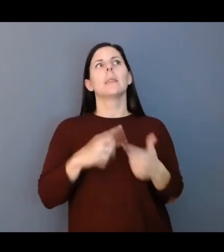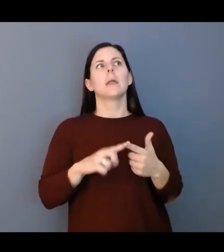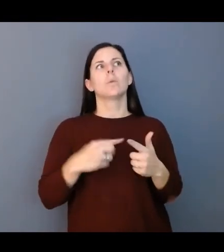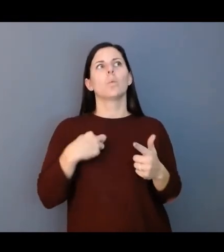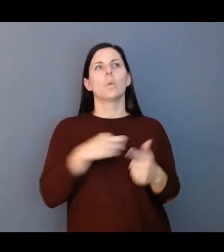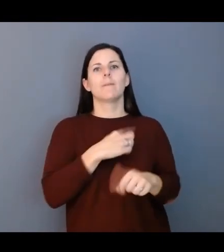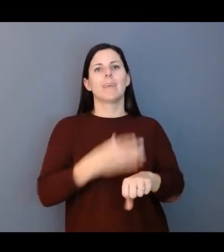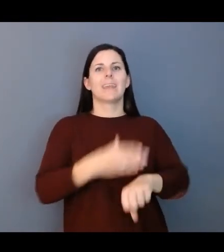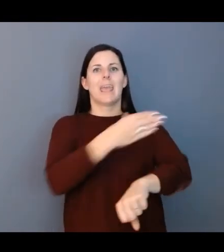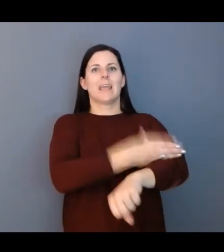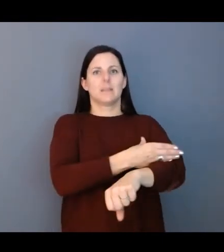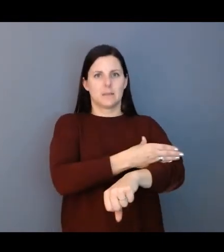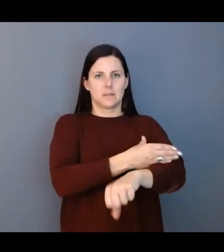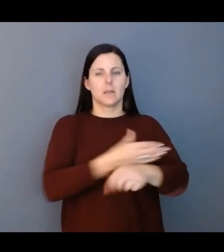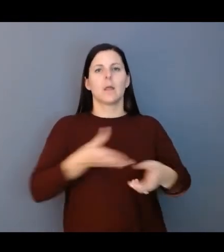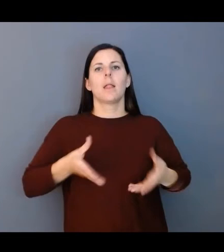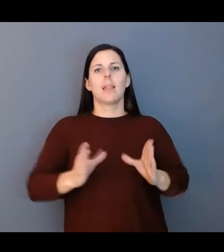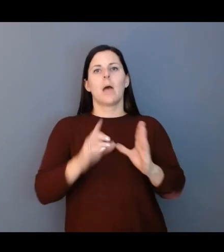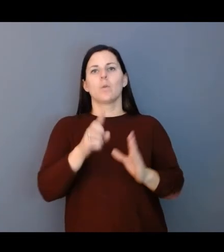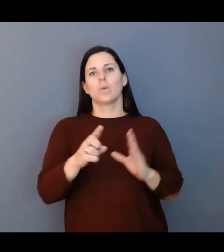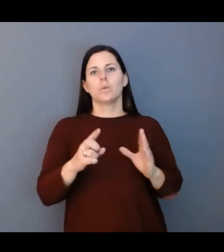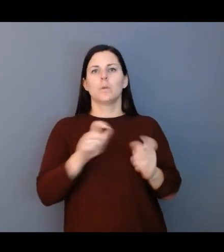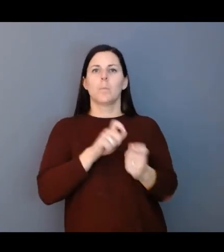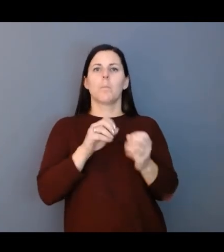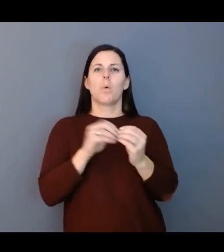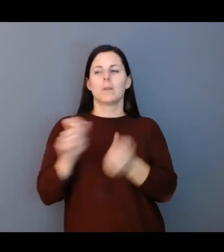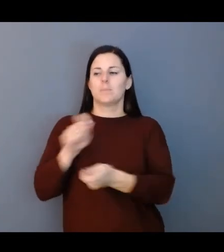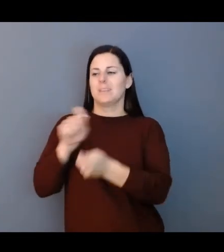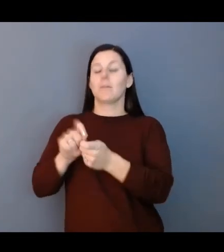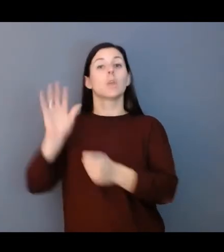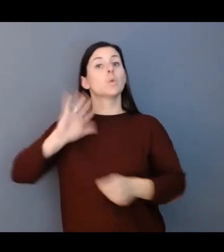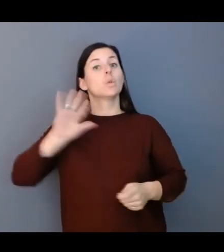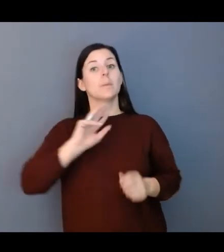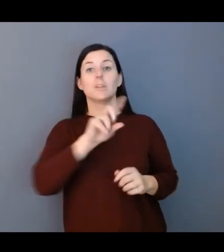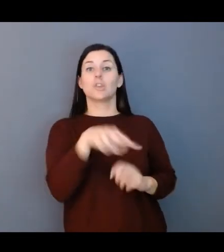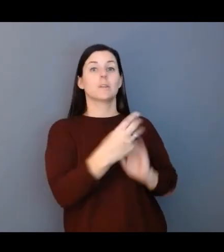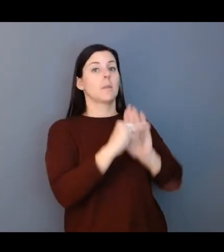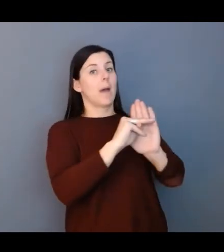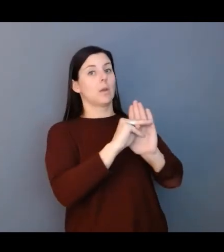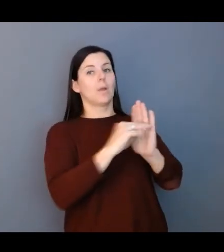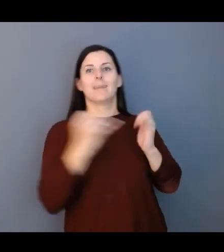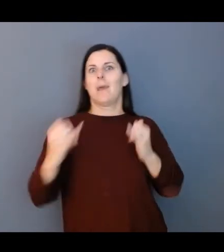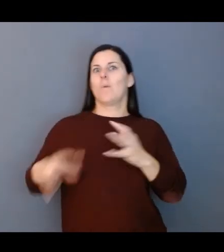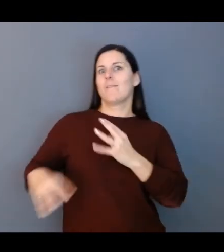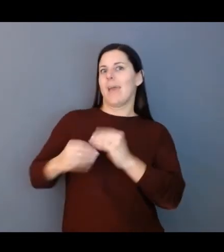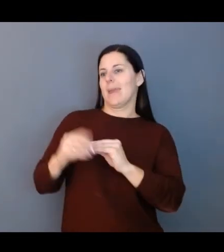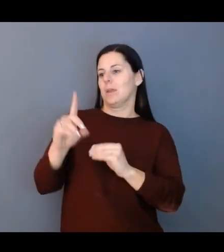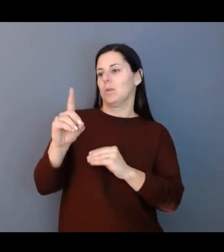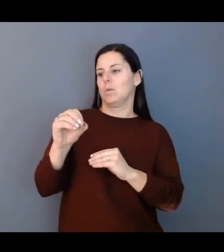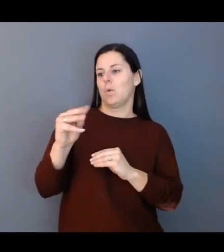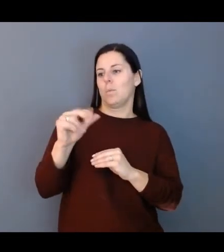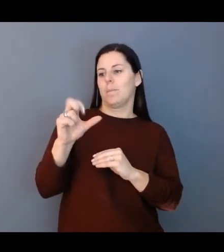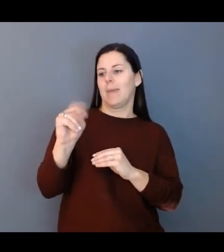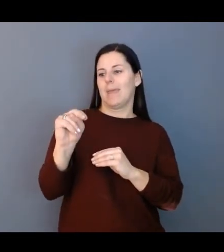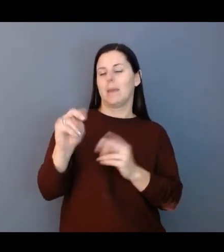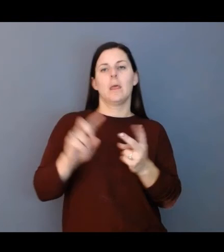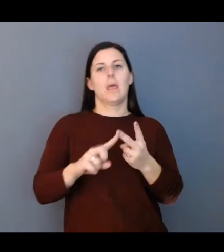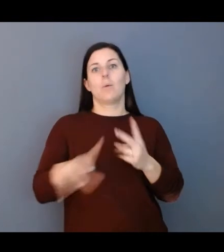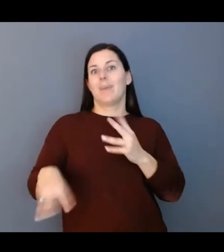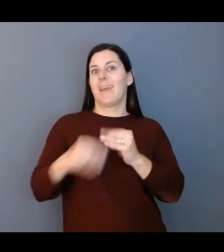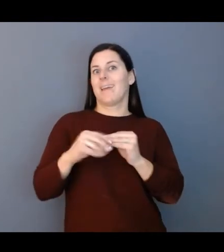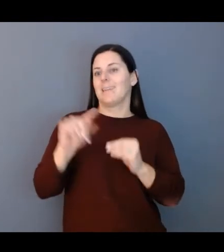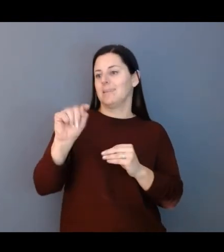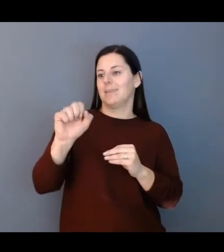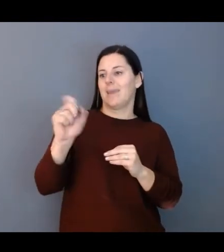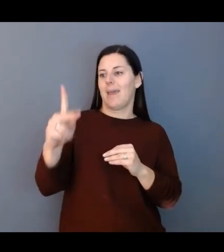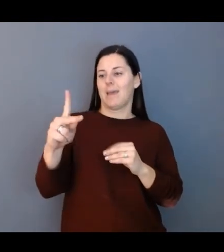are enhancements that allow you to specify. Previously, it was just the model and the artifact. Now you have domain, and what else you said?